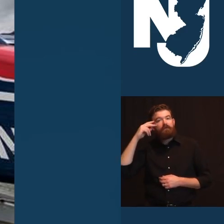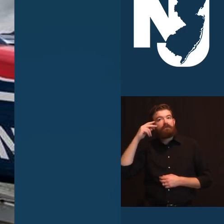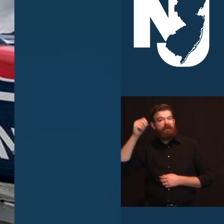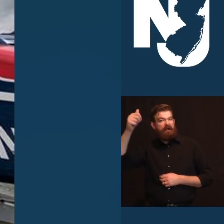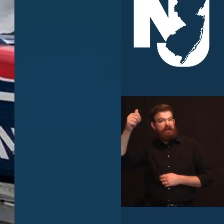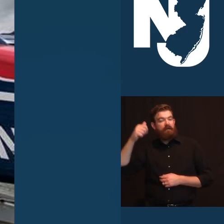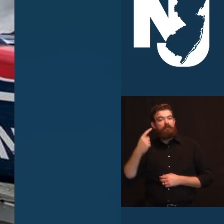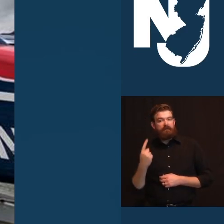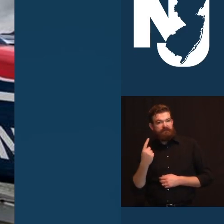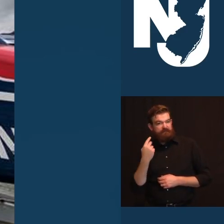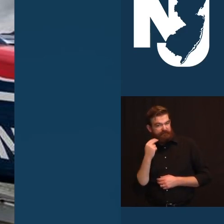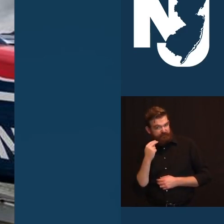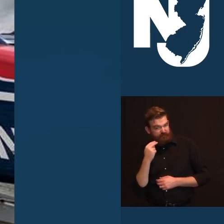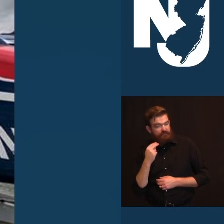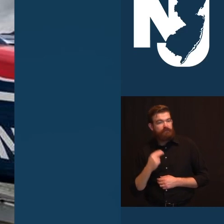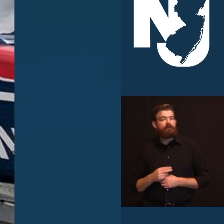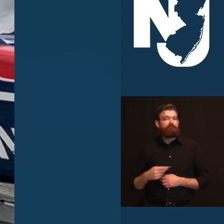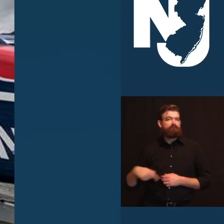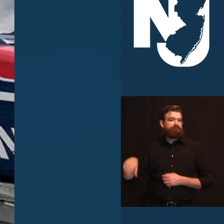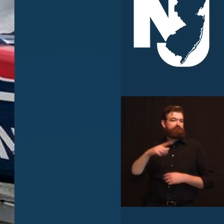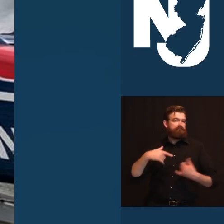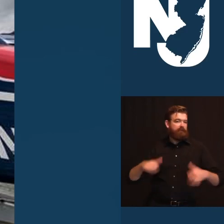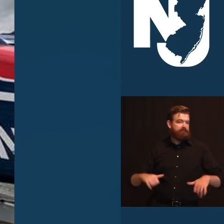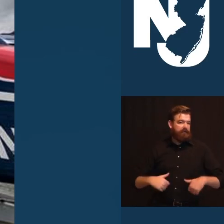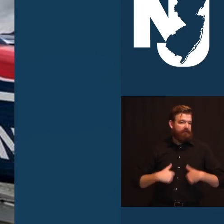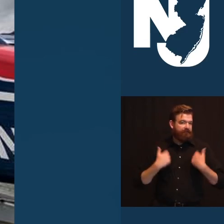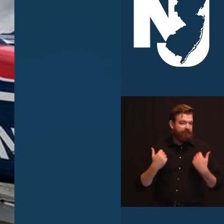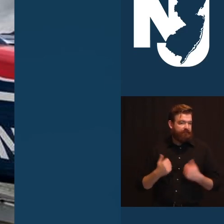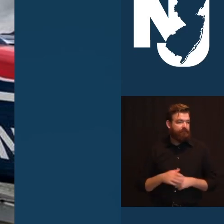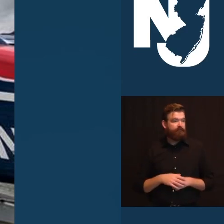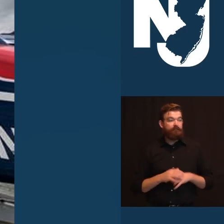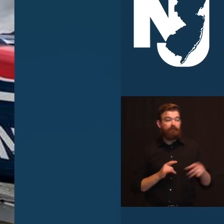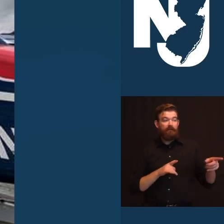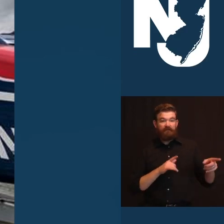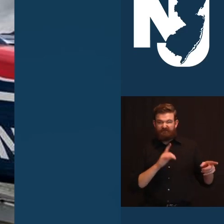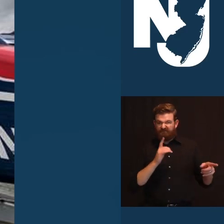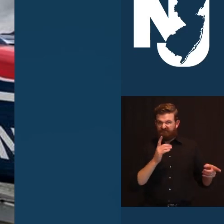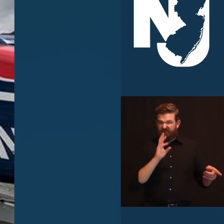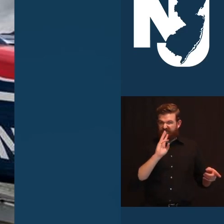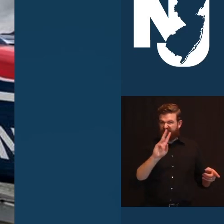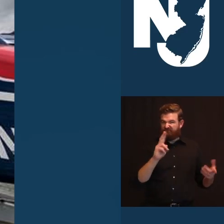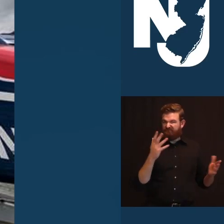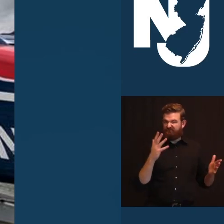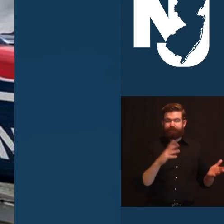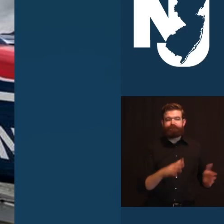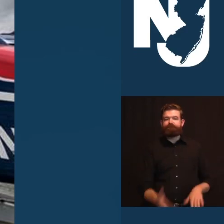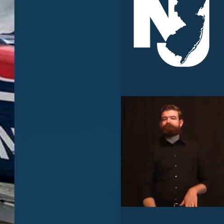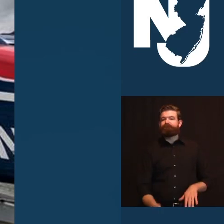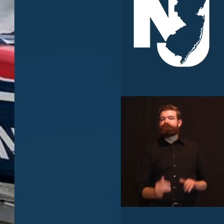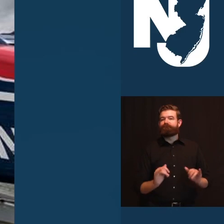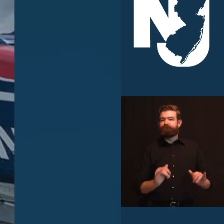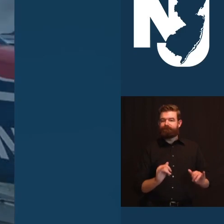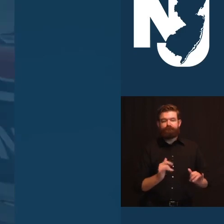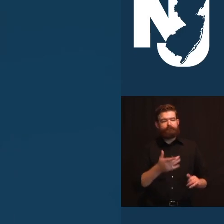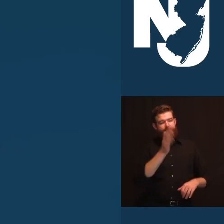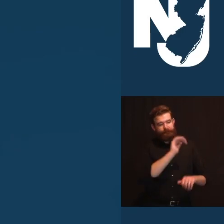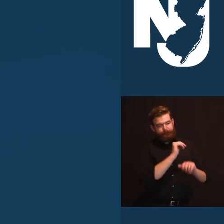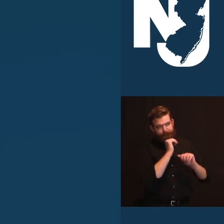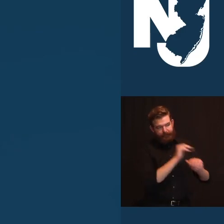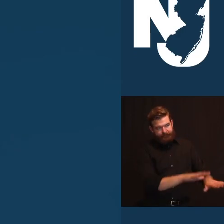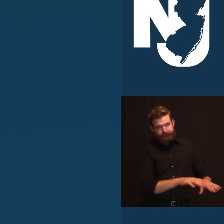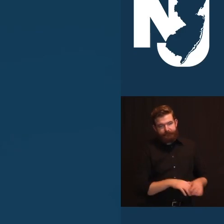his memory be a blessing to all who remember him. God bless you, pal. And finally, today we celebrate the life of